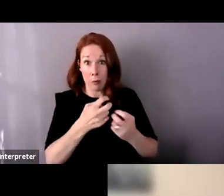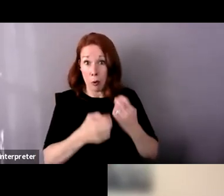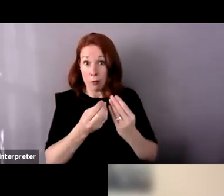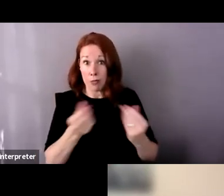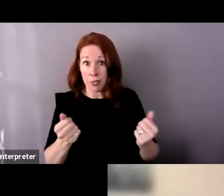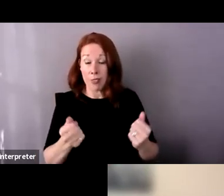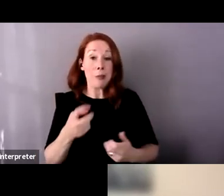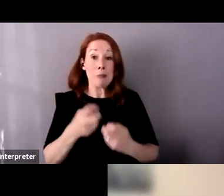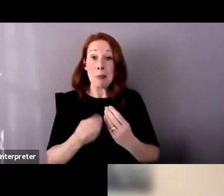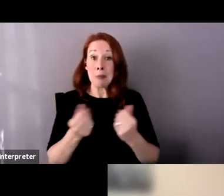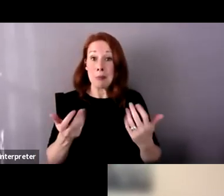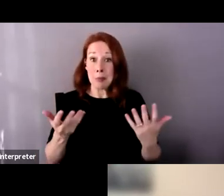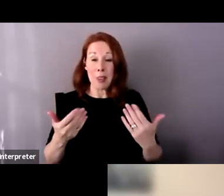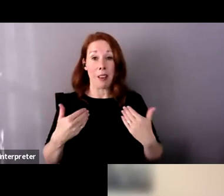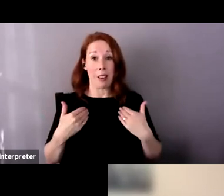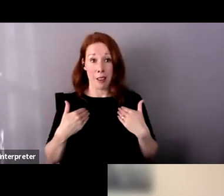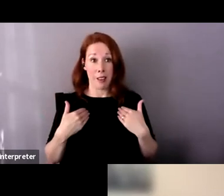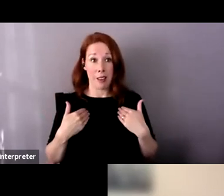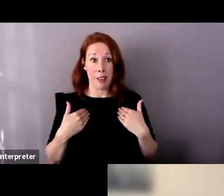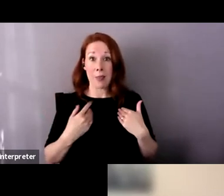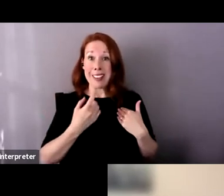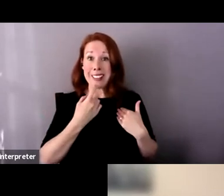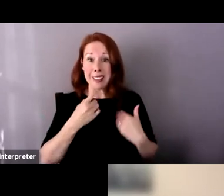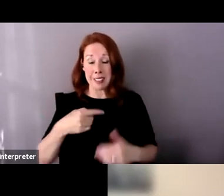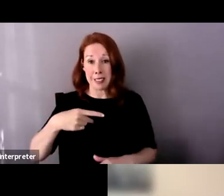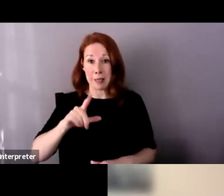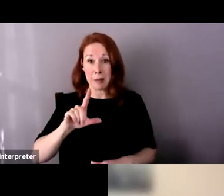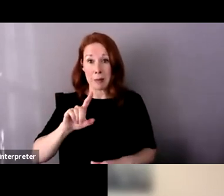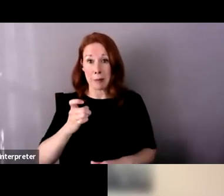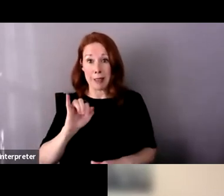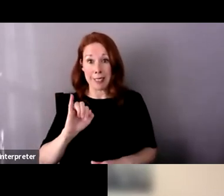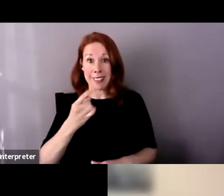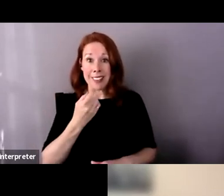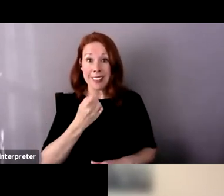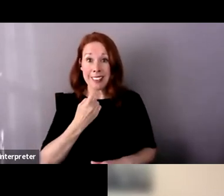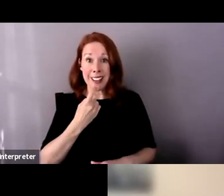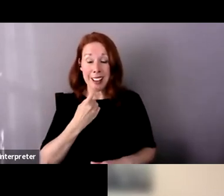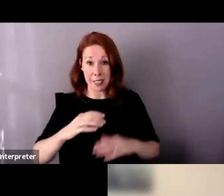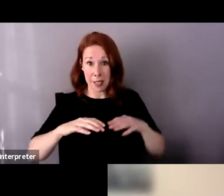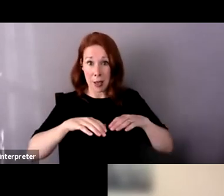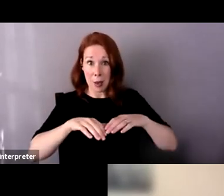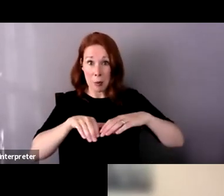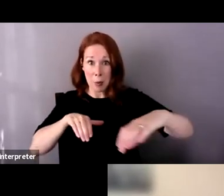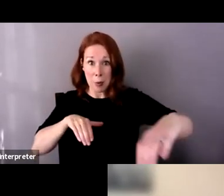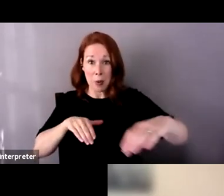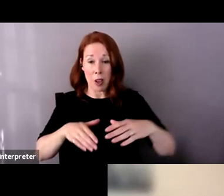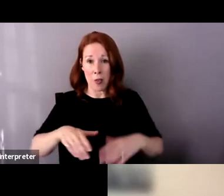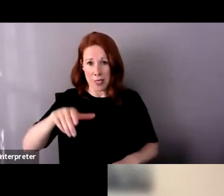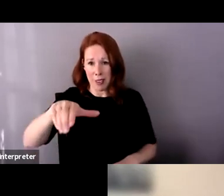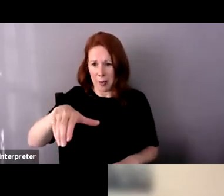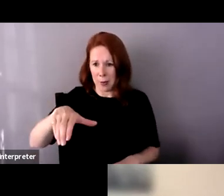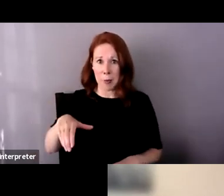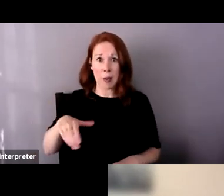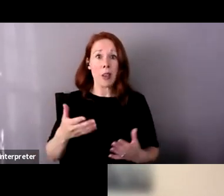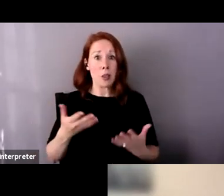solutions was laying down like a plexiglass strip that went on the side so that if you